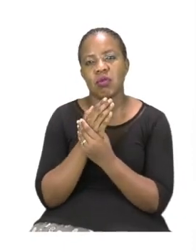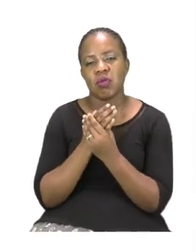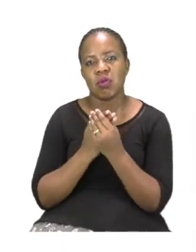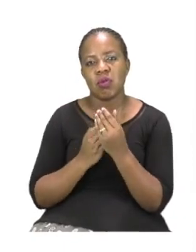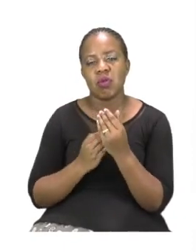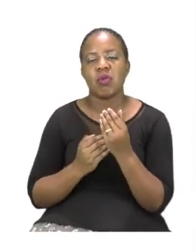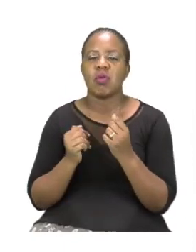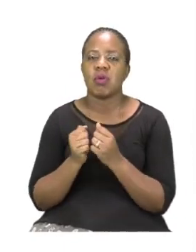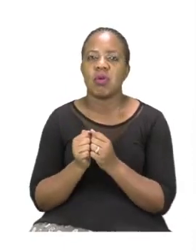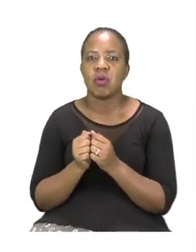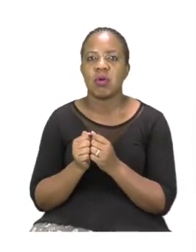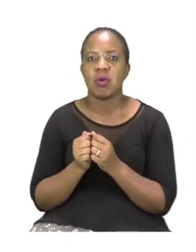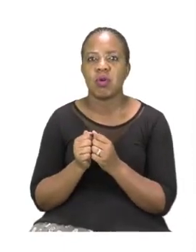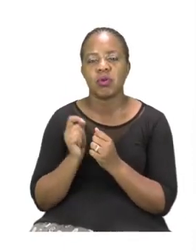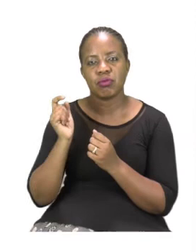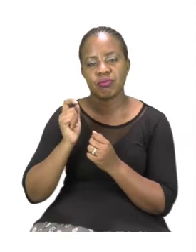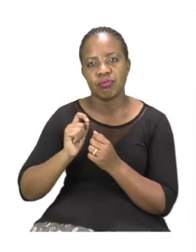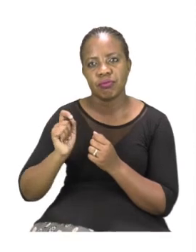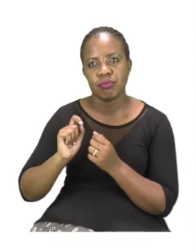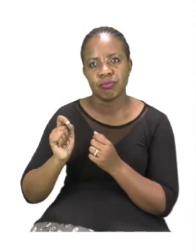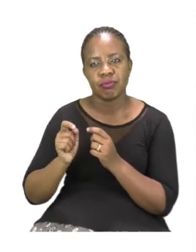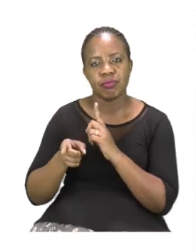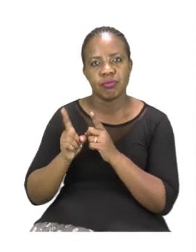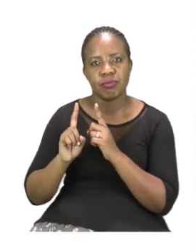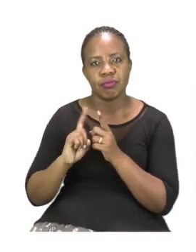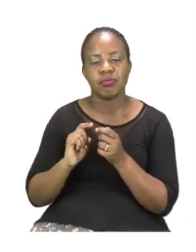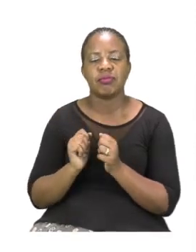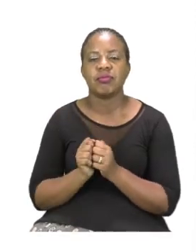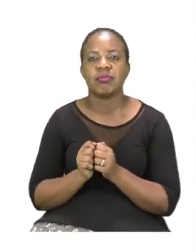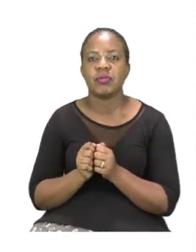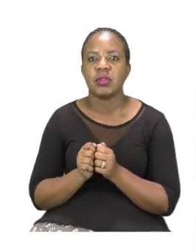Ink. So please fill in the correct vowel sound.